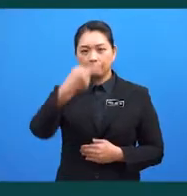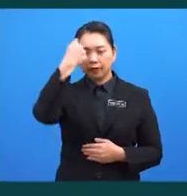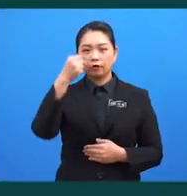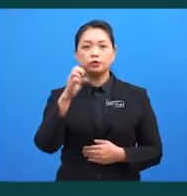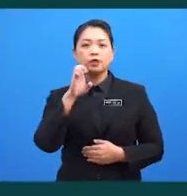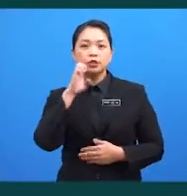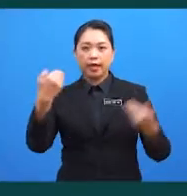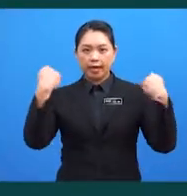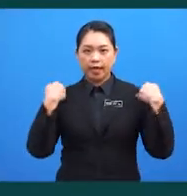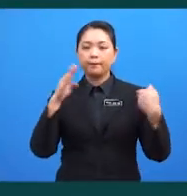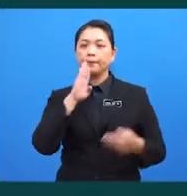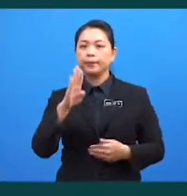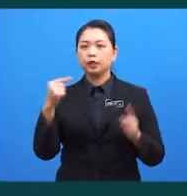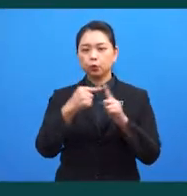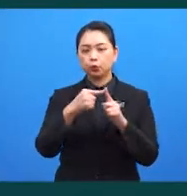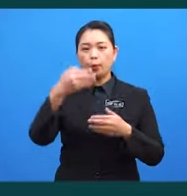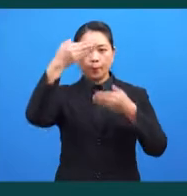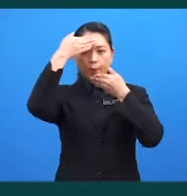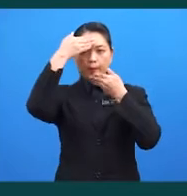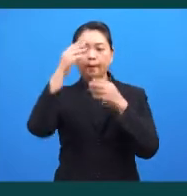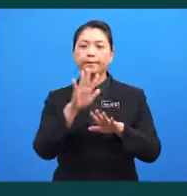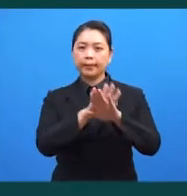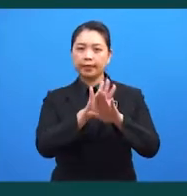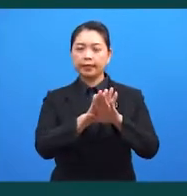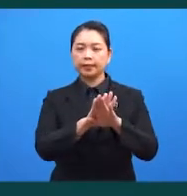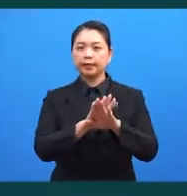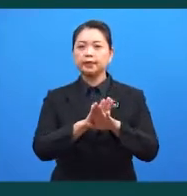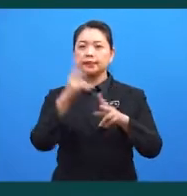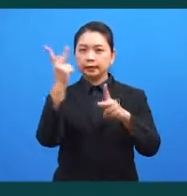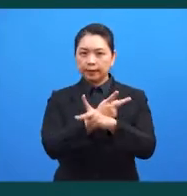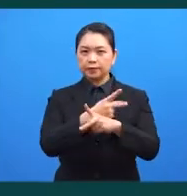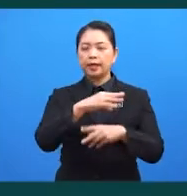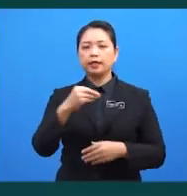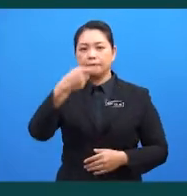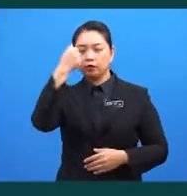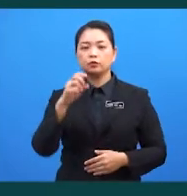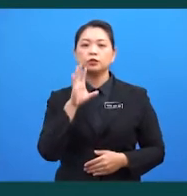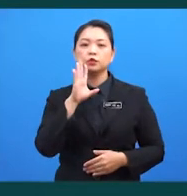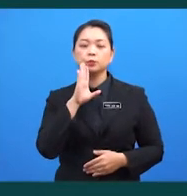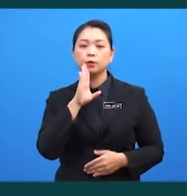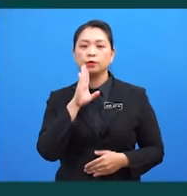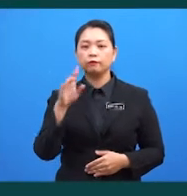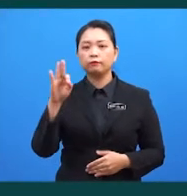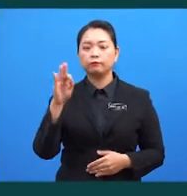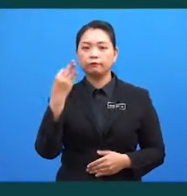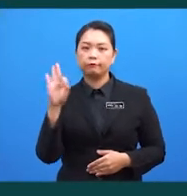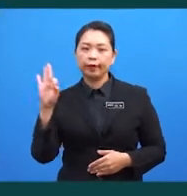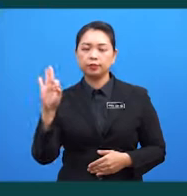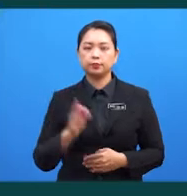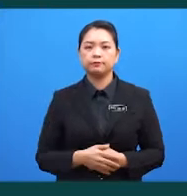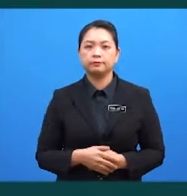because she had been to Morocco many times and because she spoke French. Question